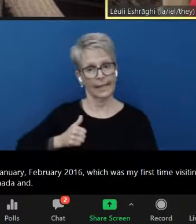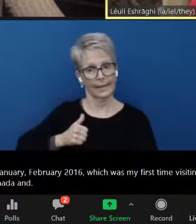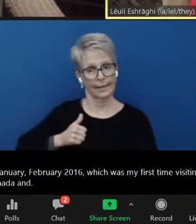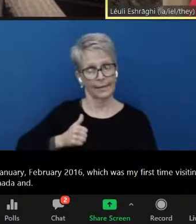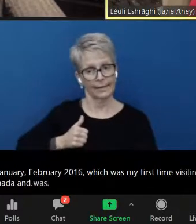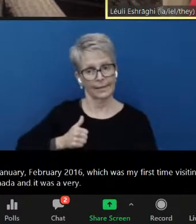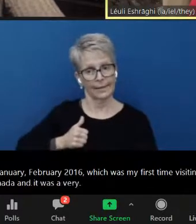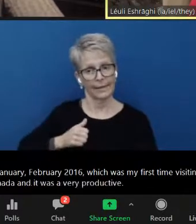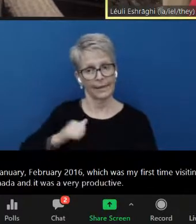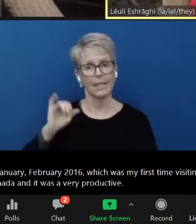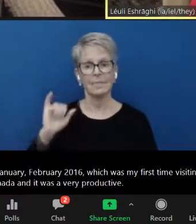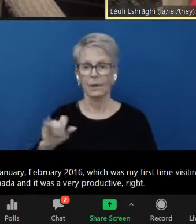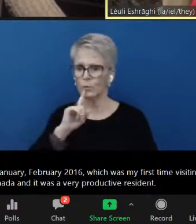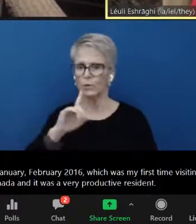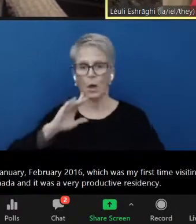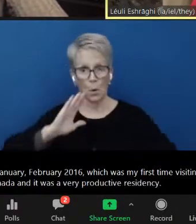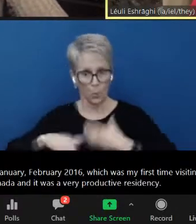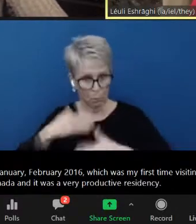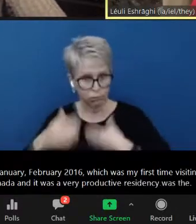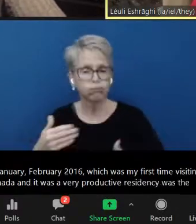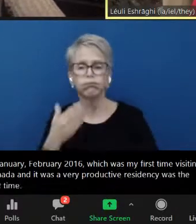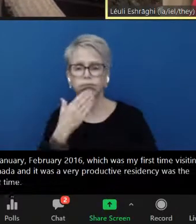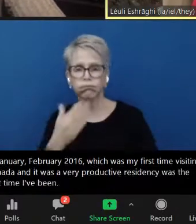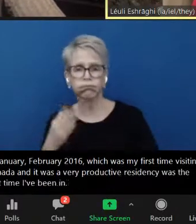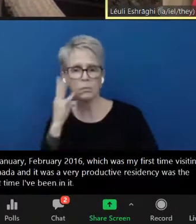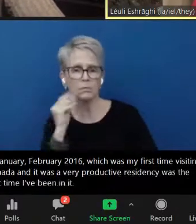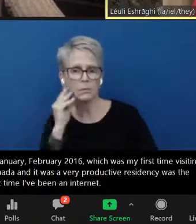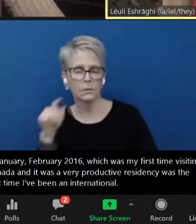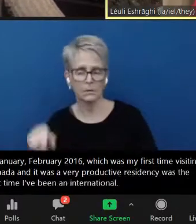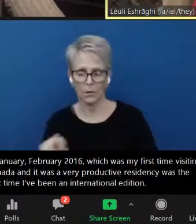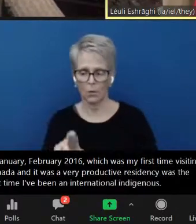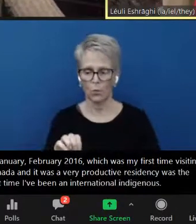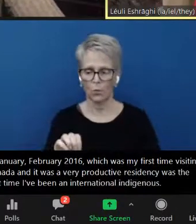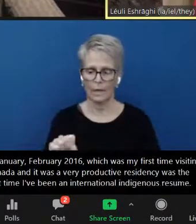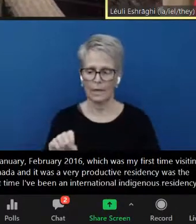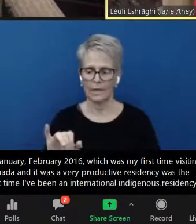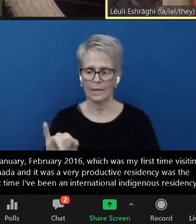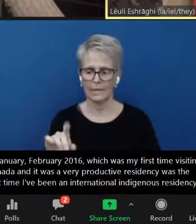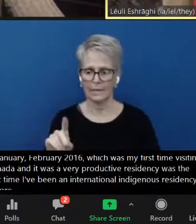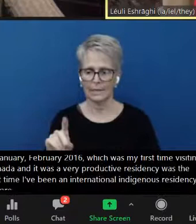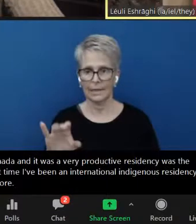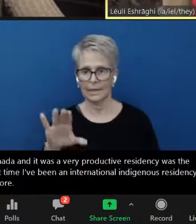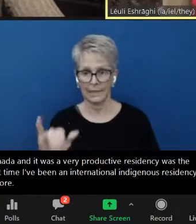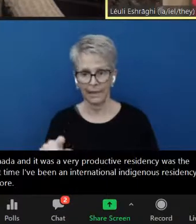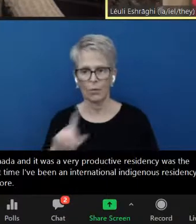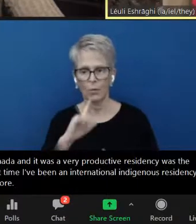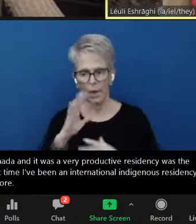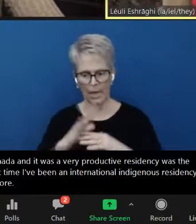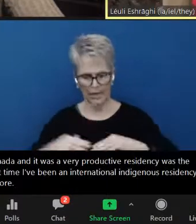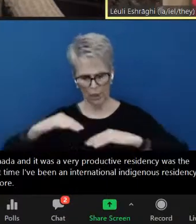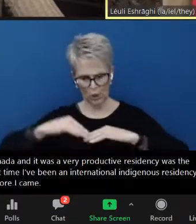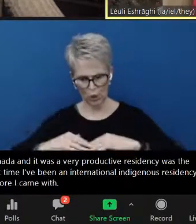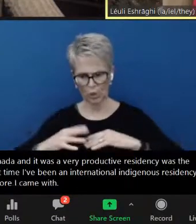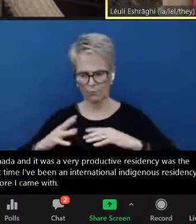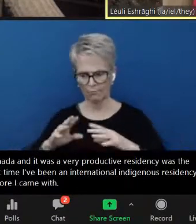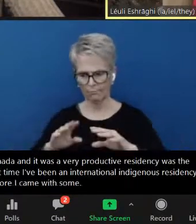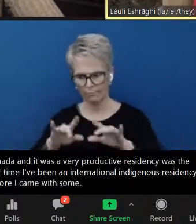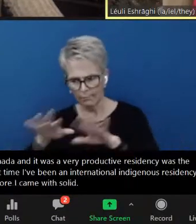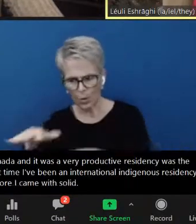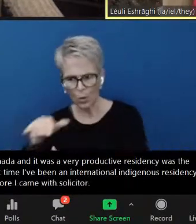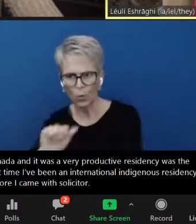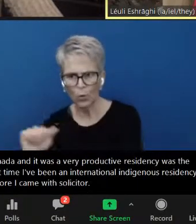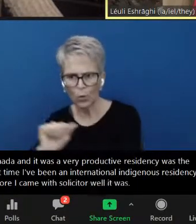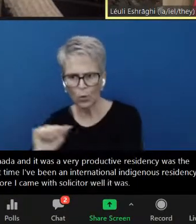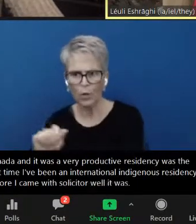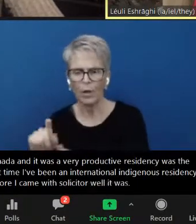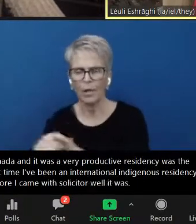and it was a very productive residency. It was the first time I'd been on an international Indigenous residency before. I came with Salo